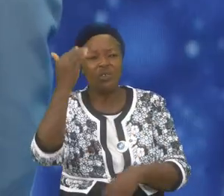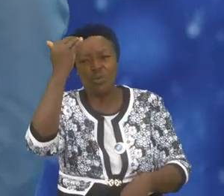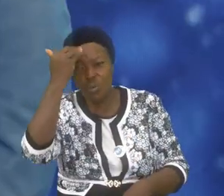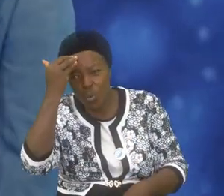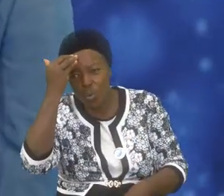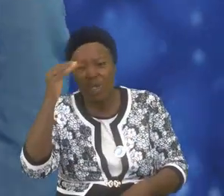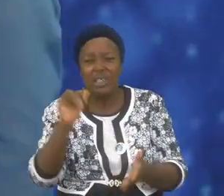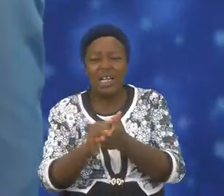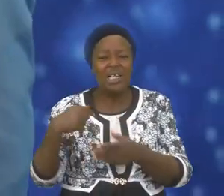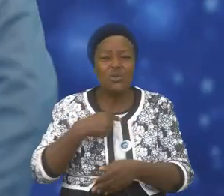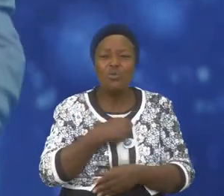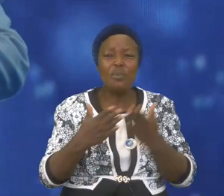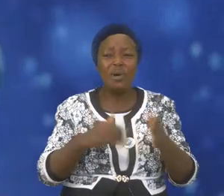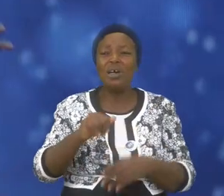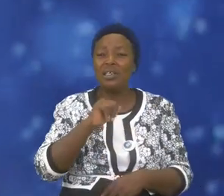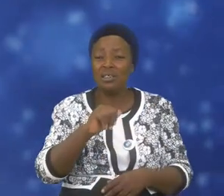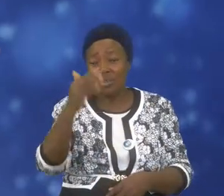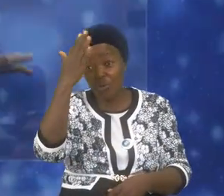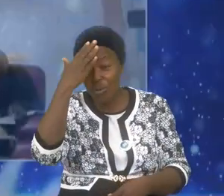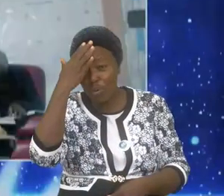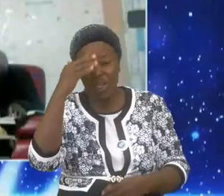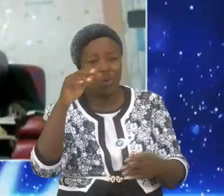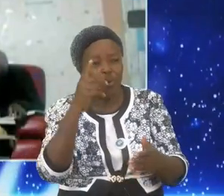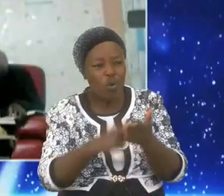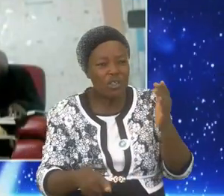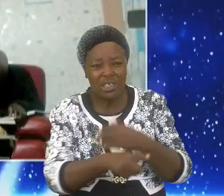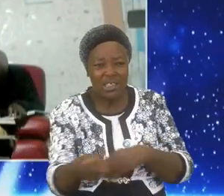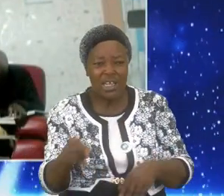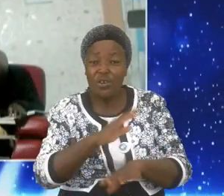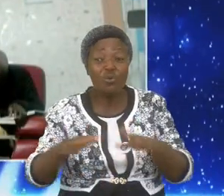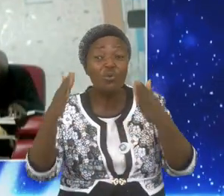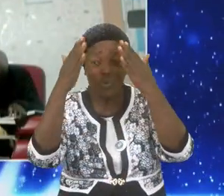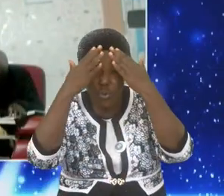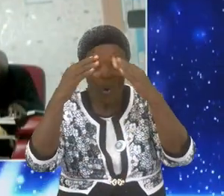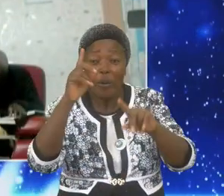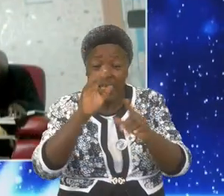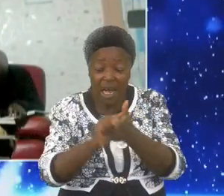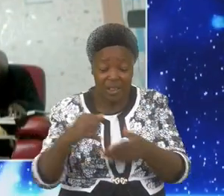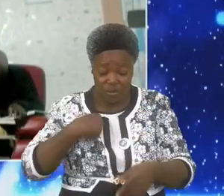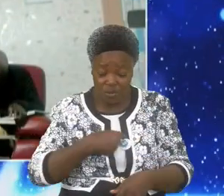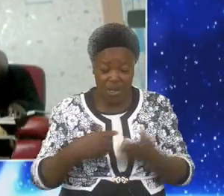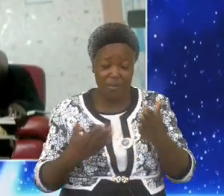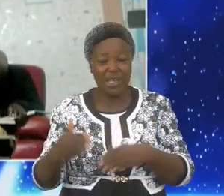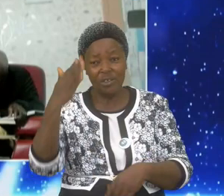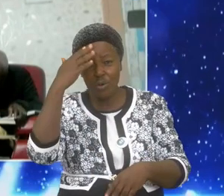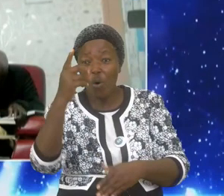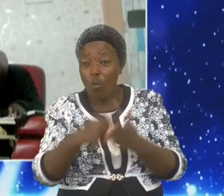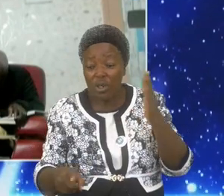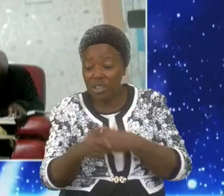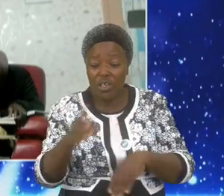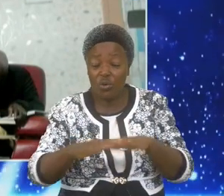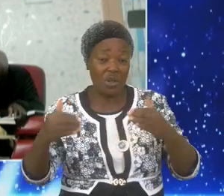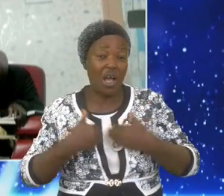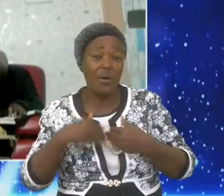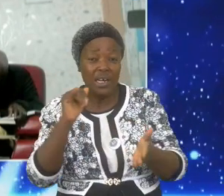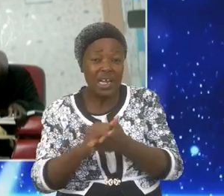know, that we might know. What they don't have, that we might have. What they have never experienced, that